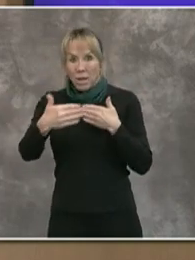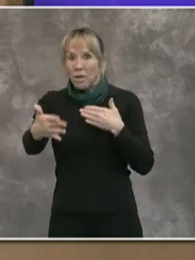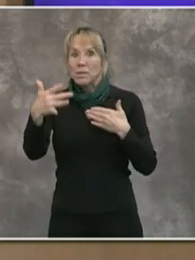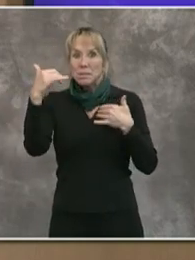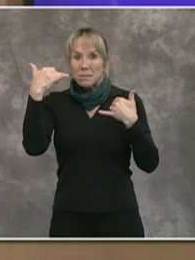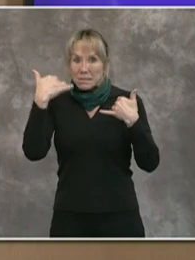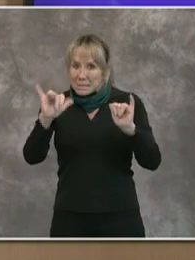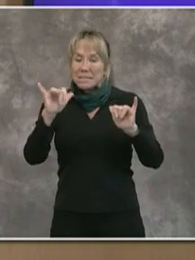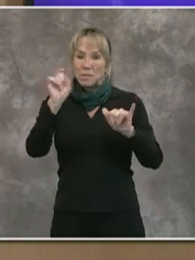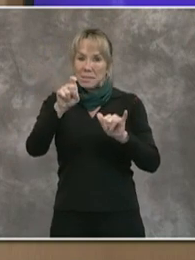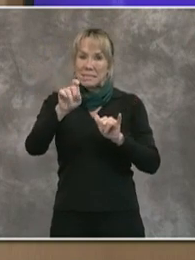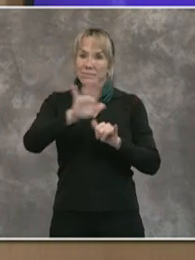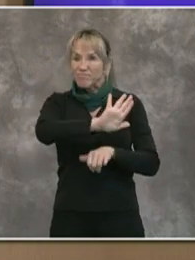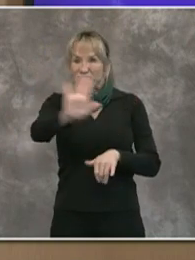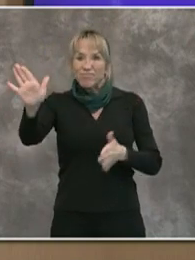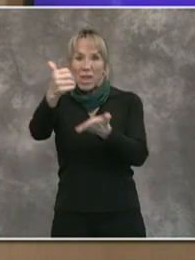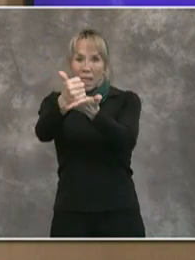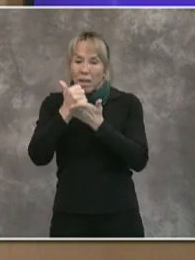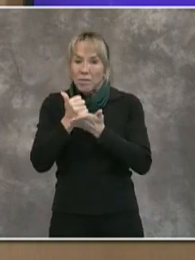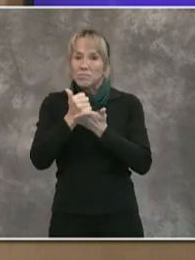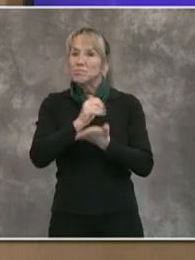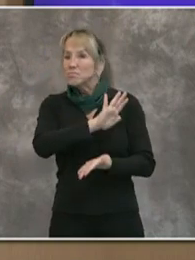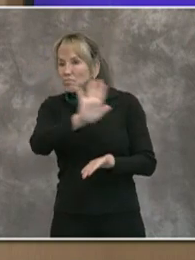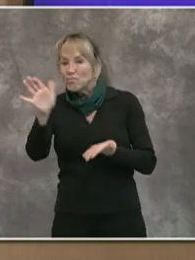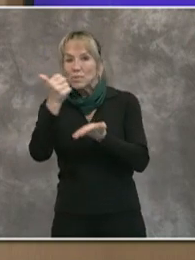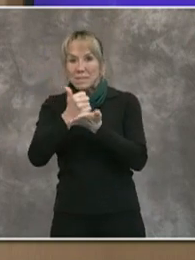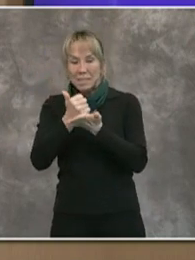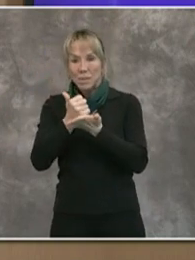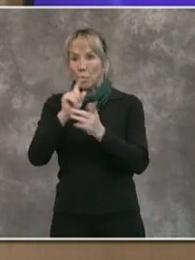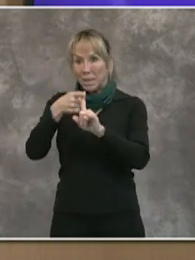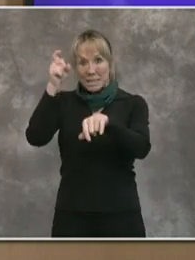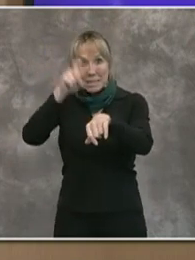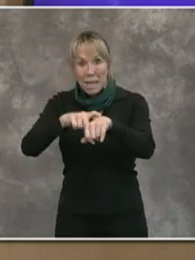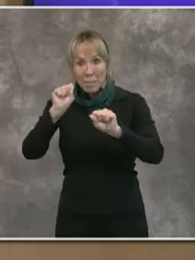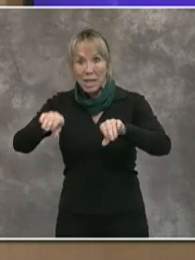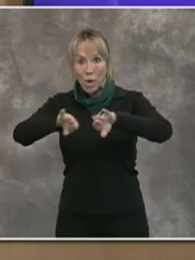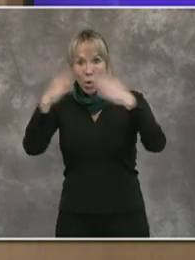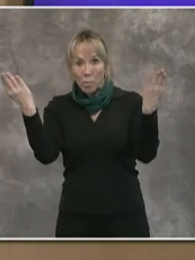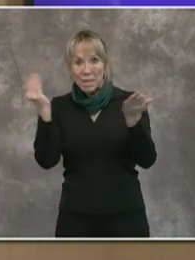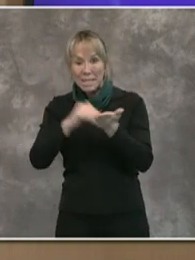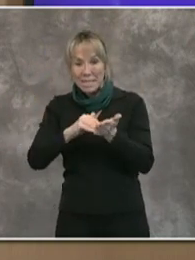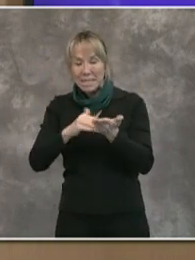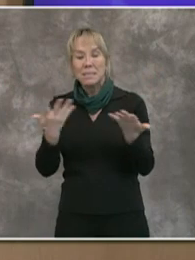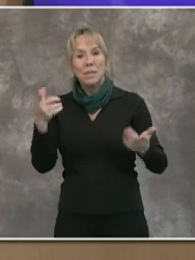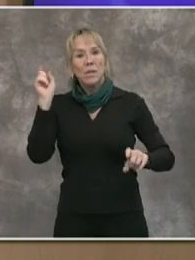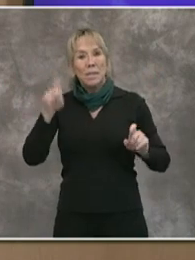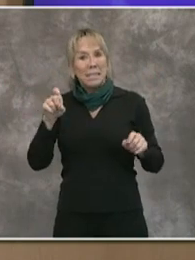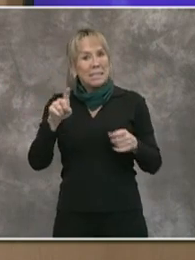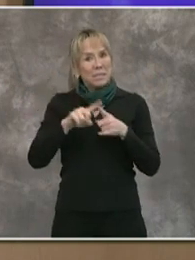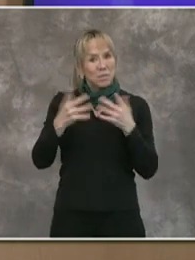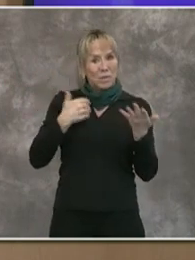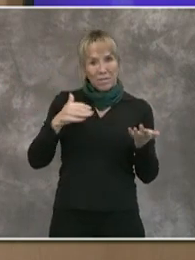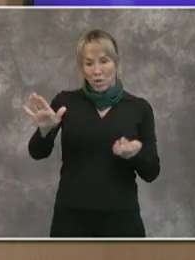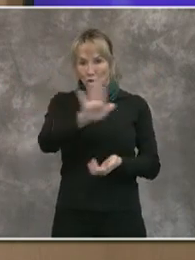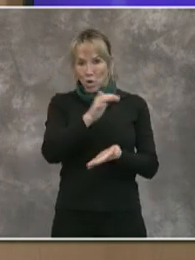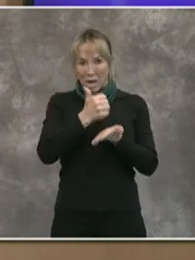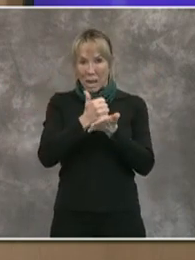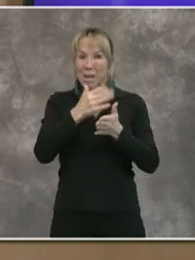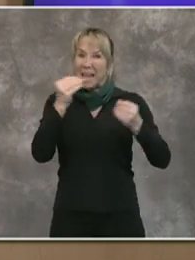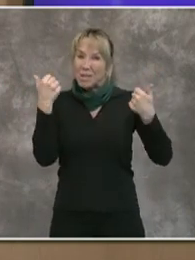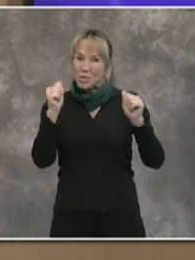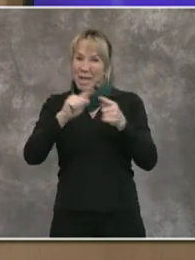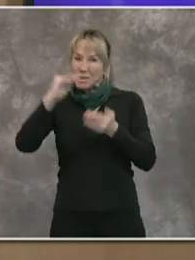assistance provided to get things back open when the time comes, but also to mitigate the damages that have already happened.